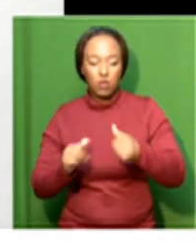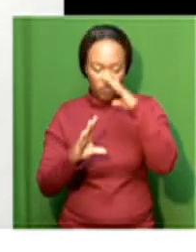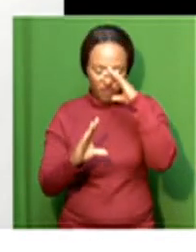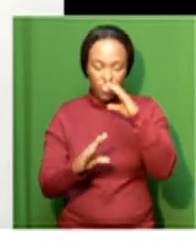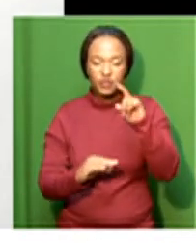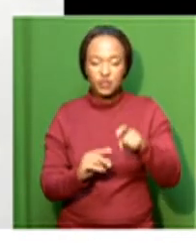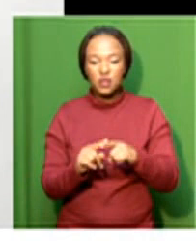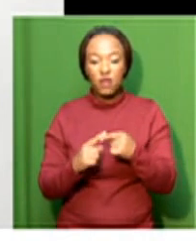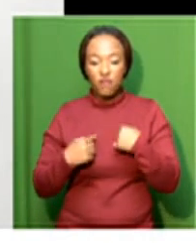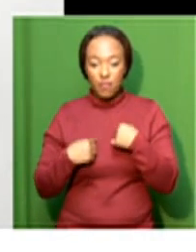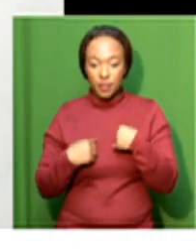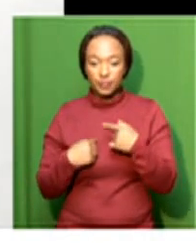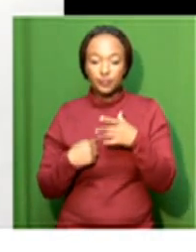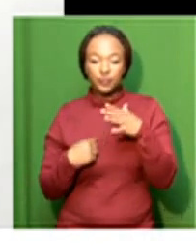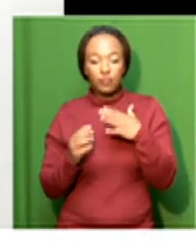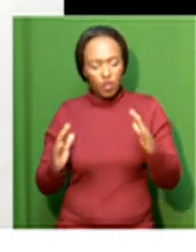you know, so for me,